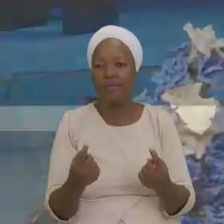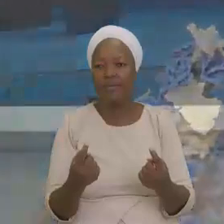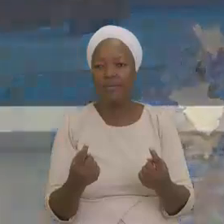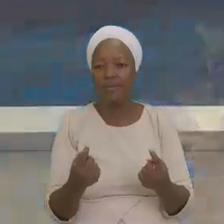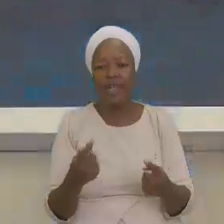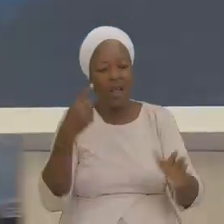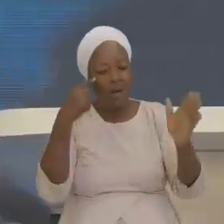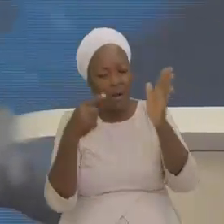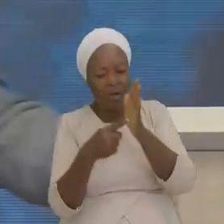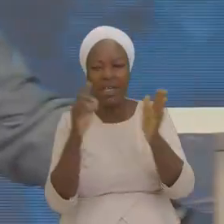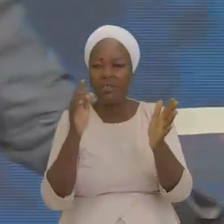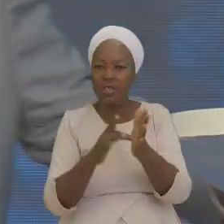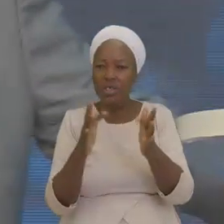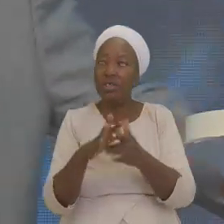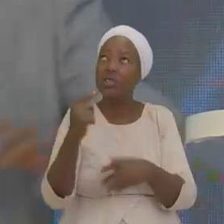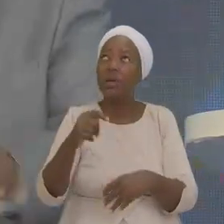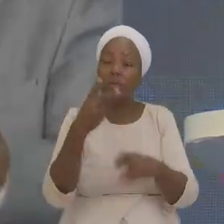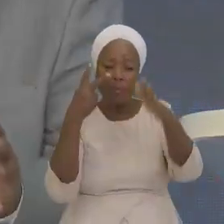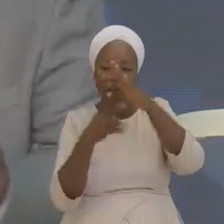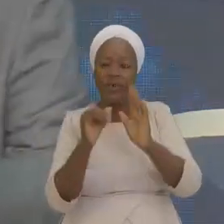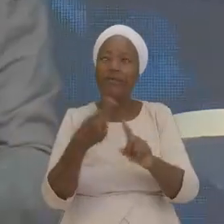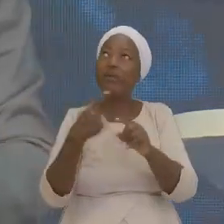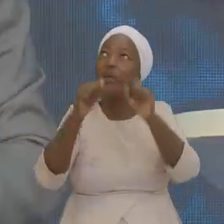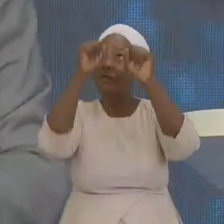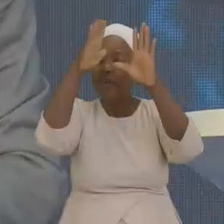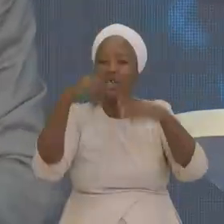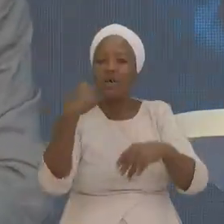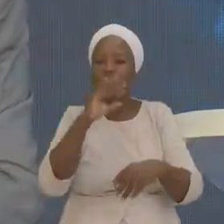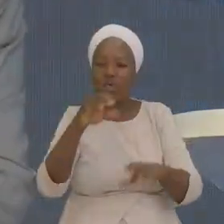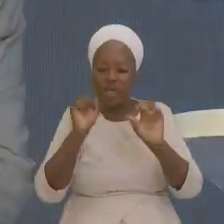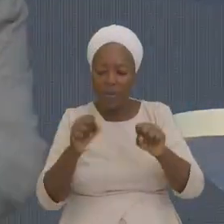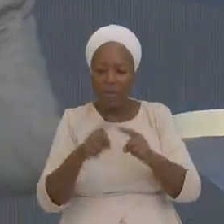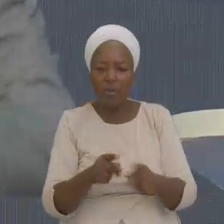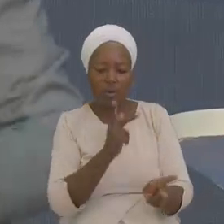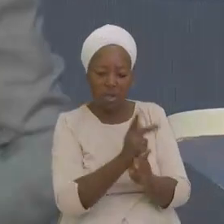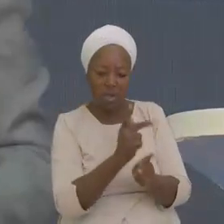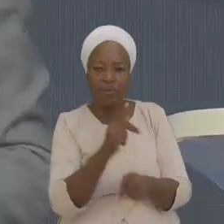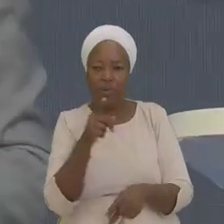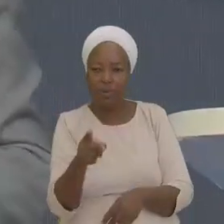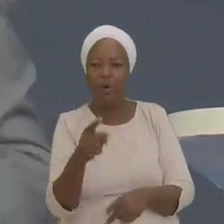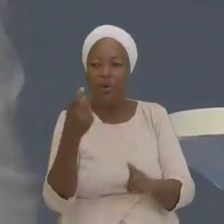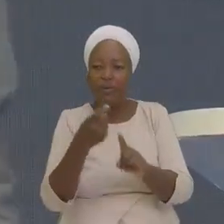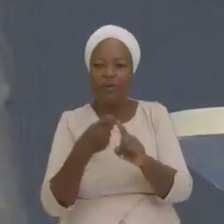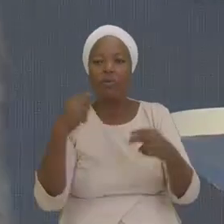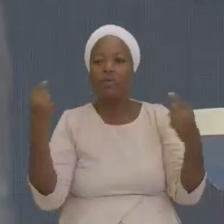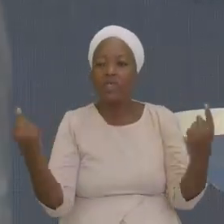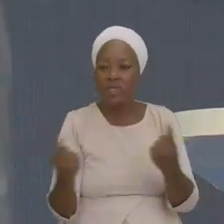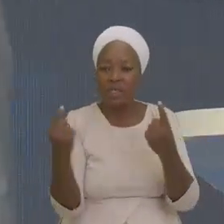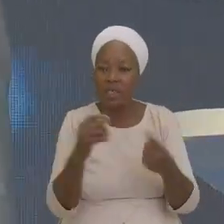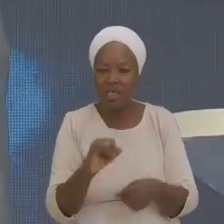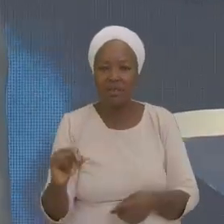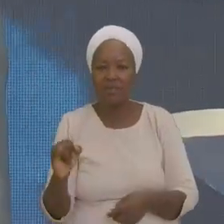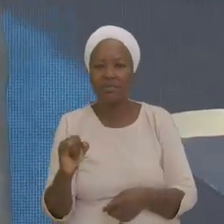Recognize Jesus the prophet from the Father who is able to preserve you from sinning.